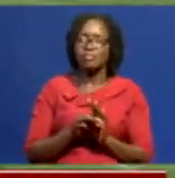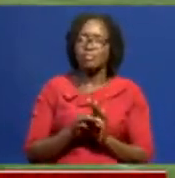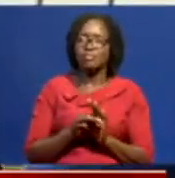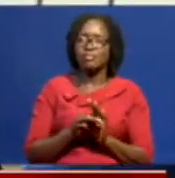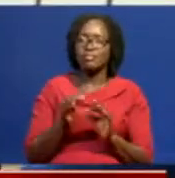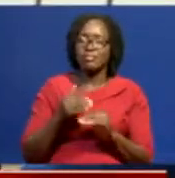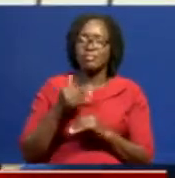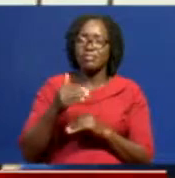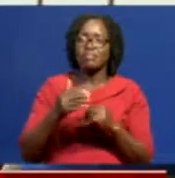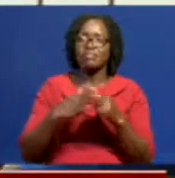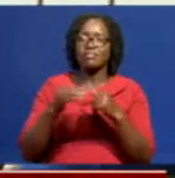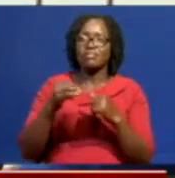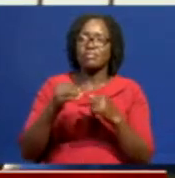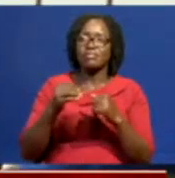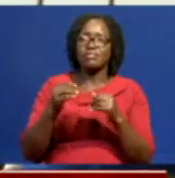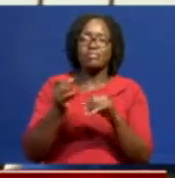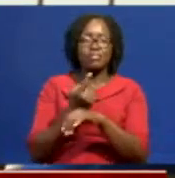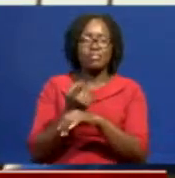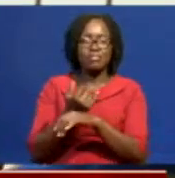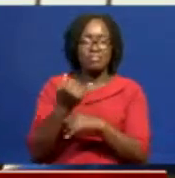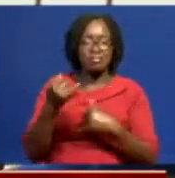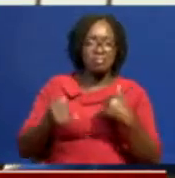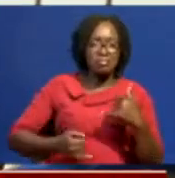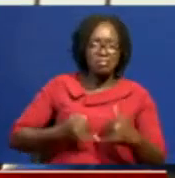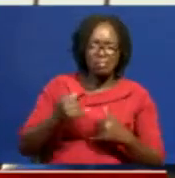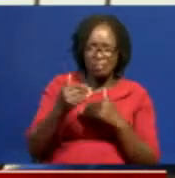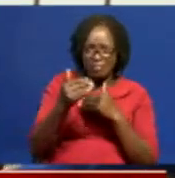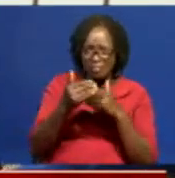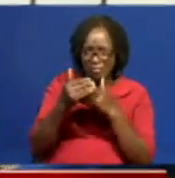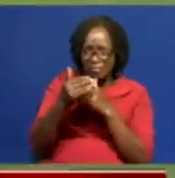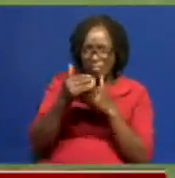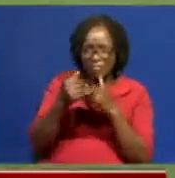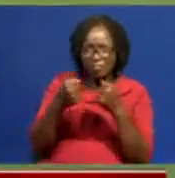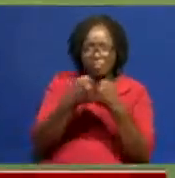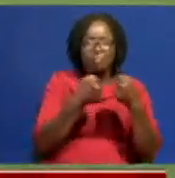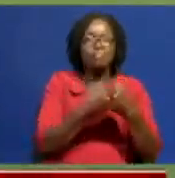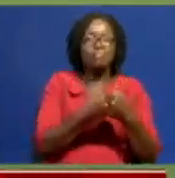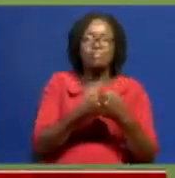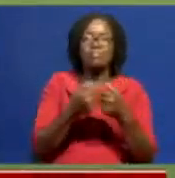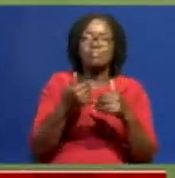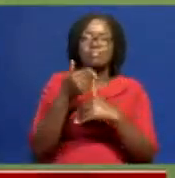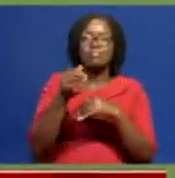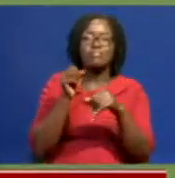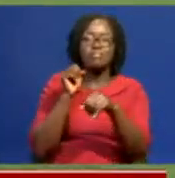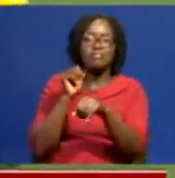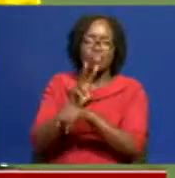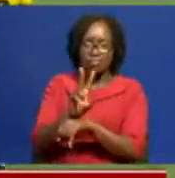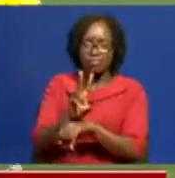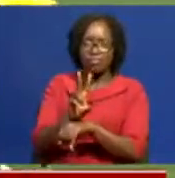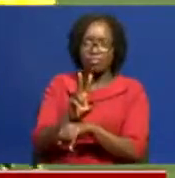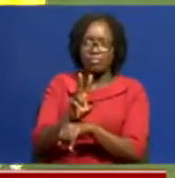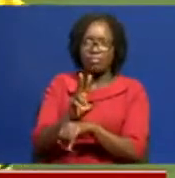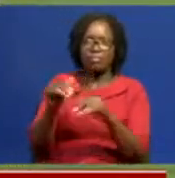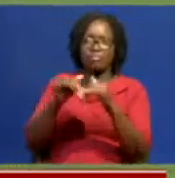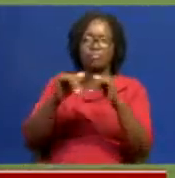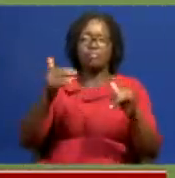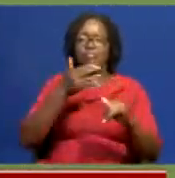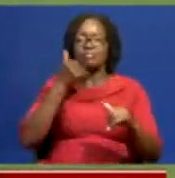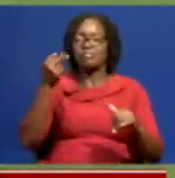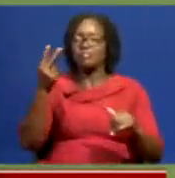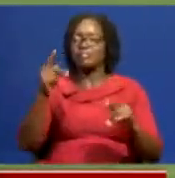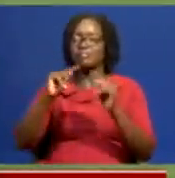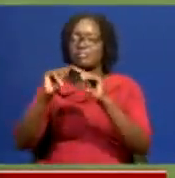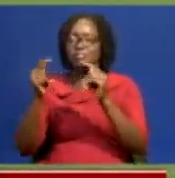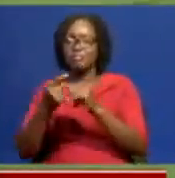And after 90 minutes of yet another entertaining and closely fought encounter, post-match penalties came in handy to separate the best two teams